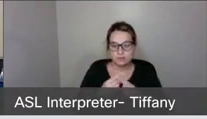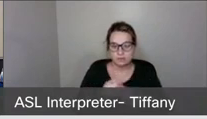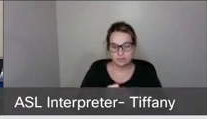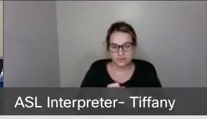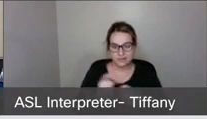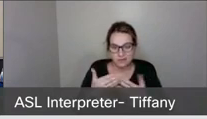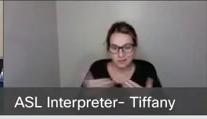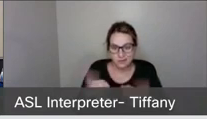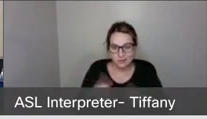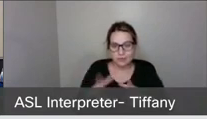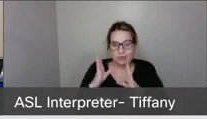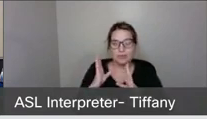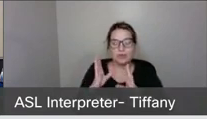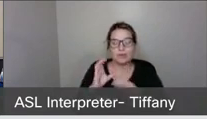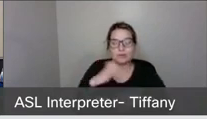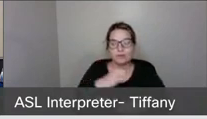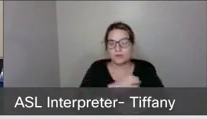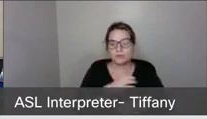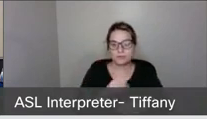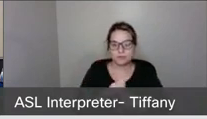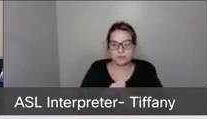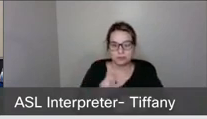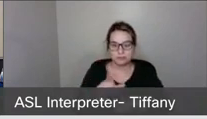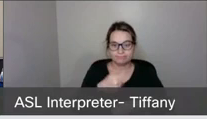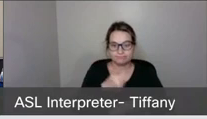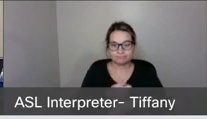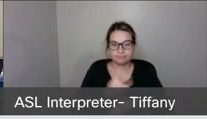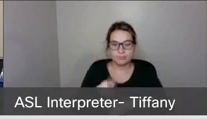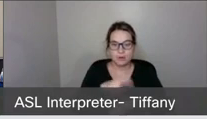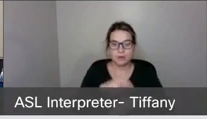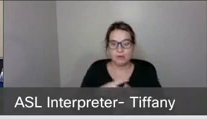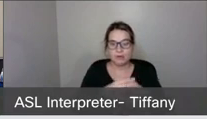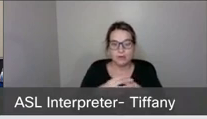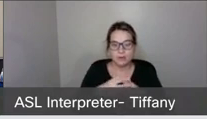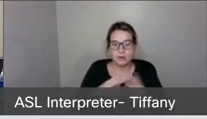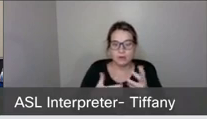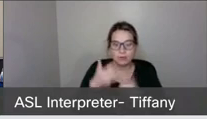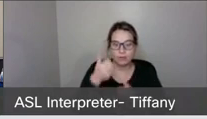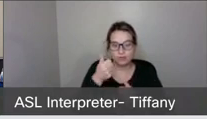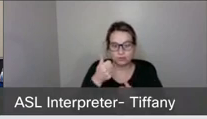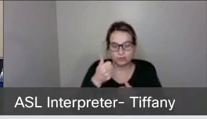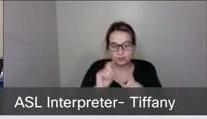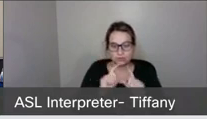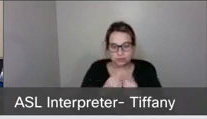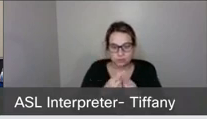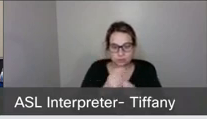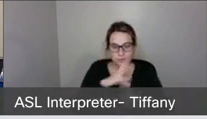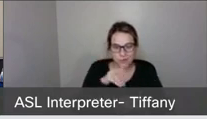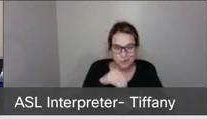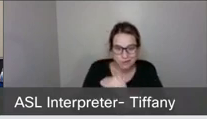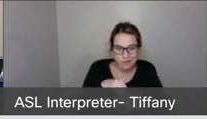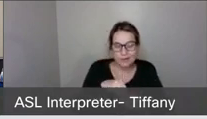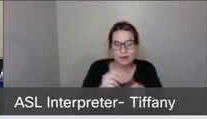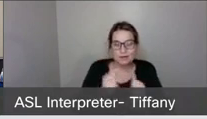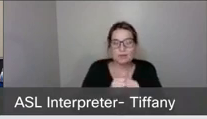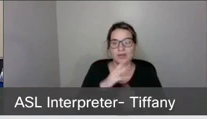the commission to design a Native American majority district within the legislative districts, those factors are met,